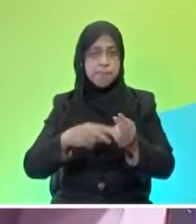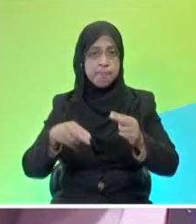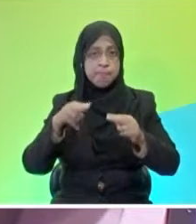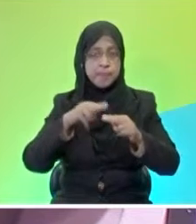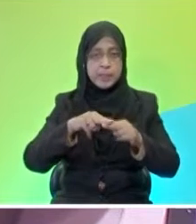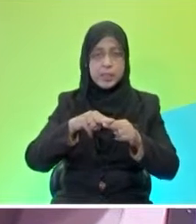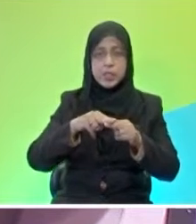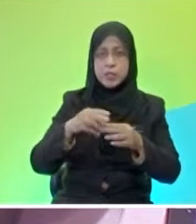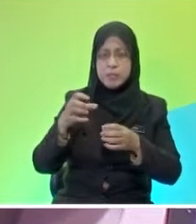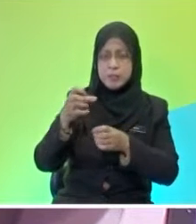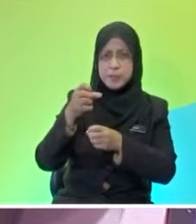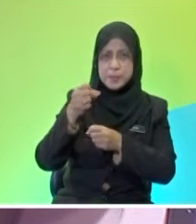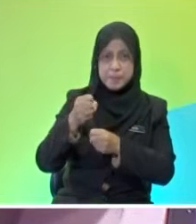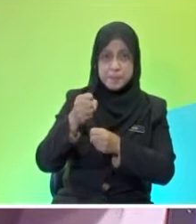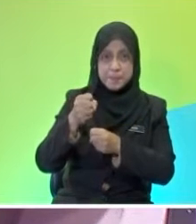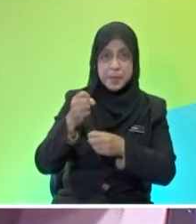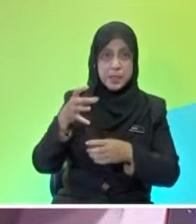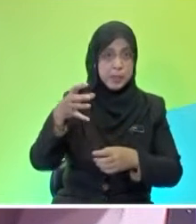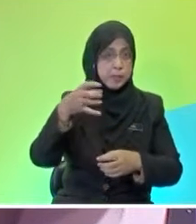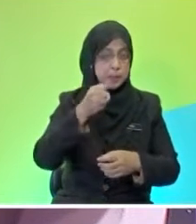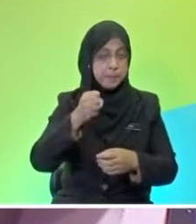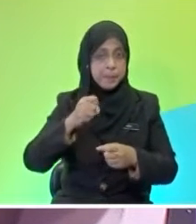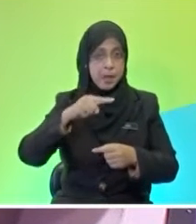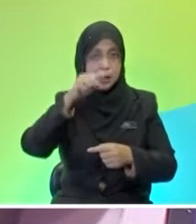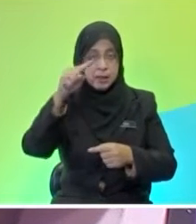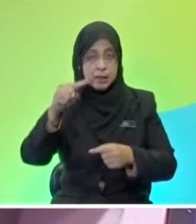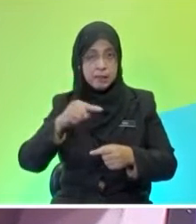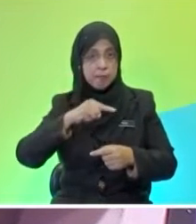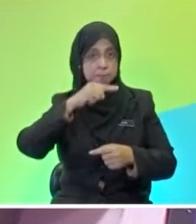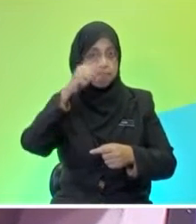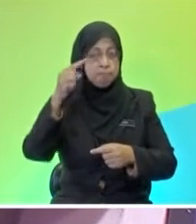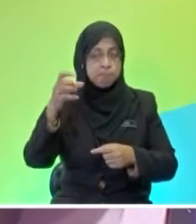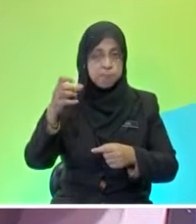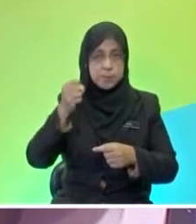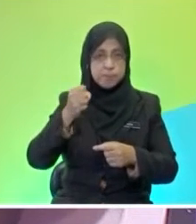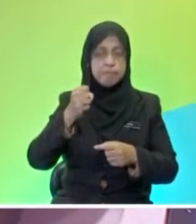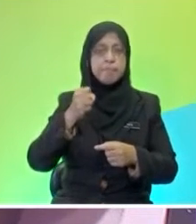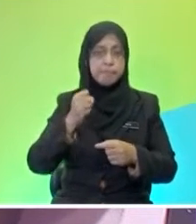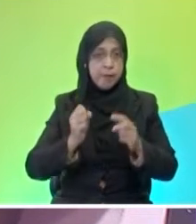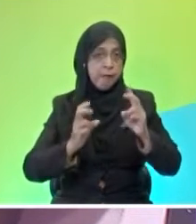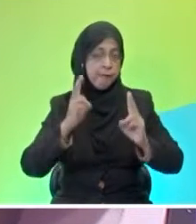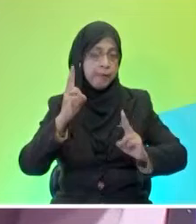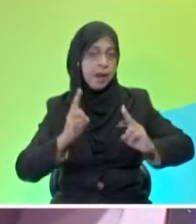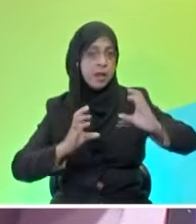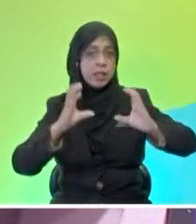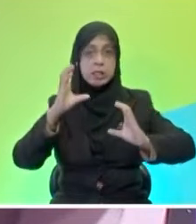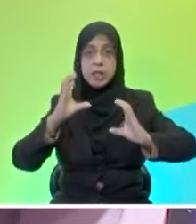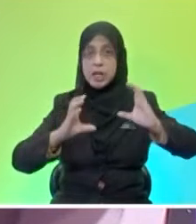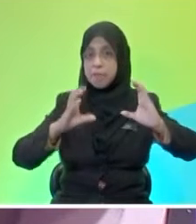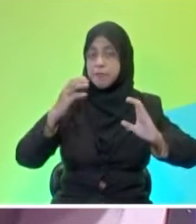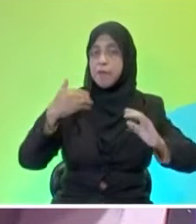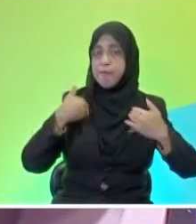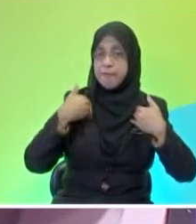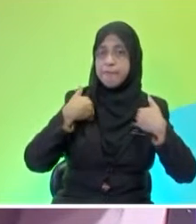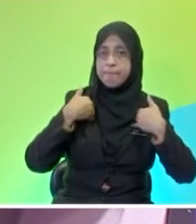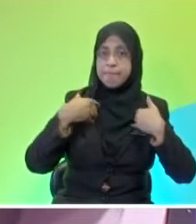on the soil, okay? And also in vans and cars and any other vehicles we have tread patterns.